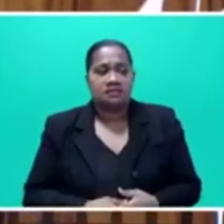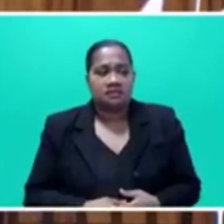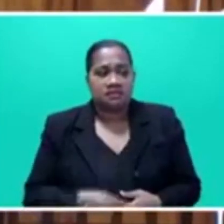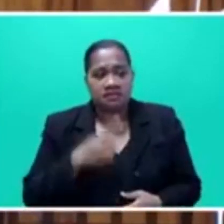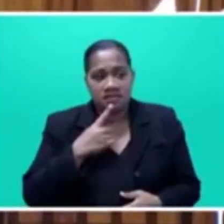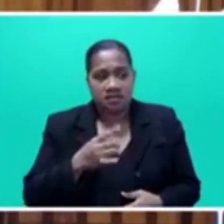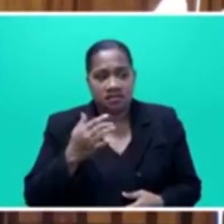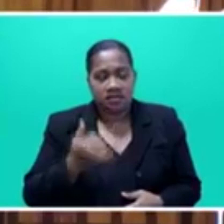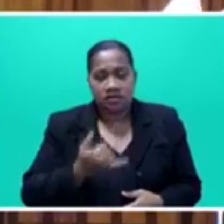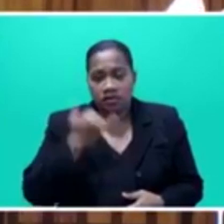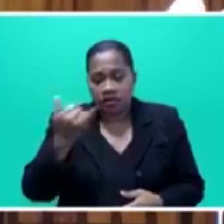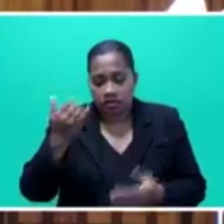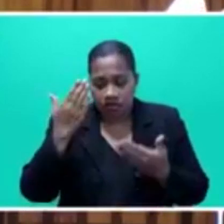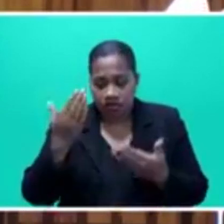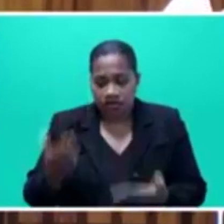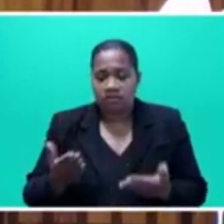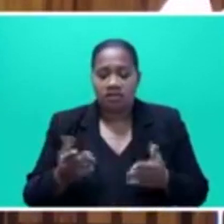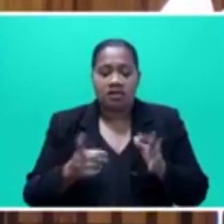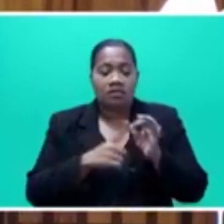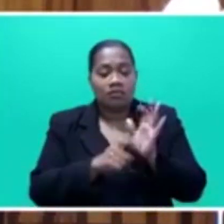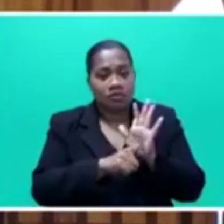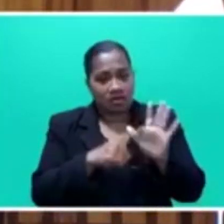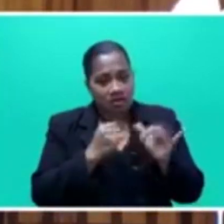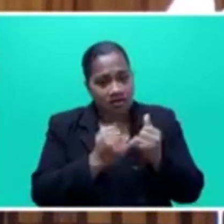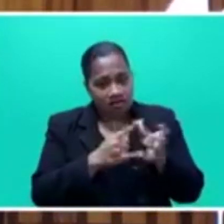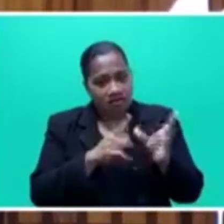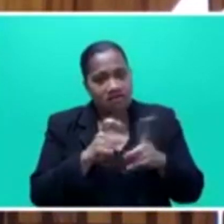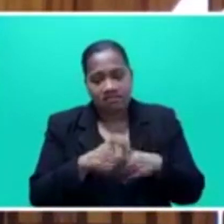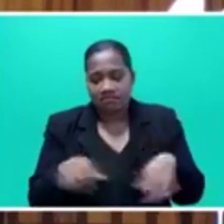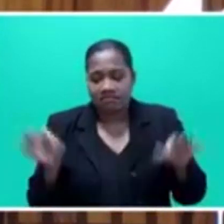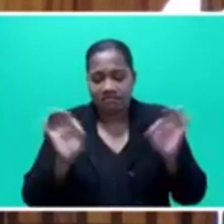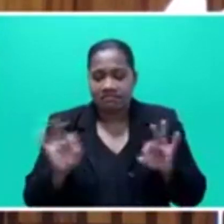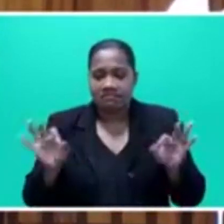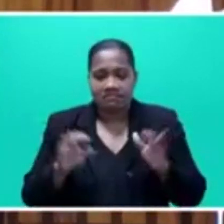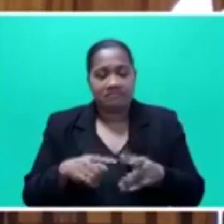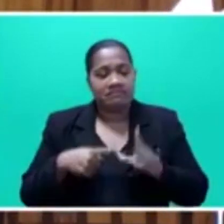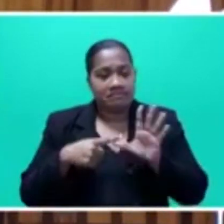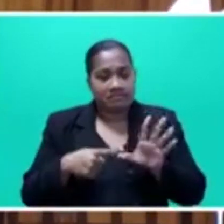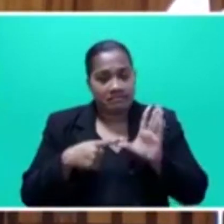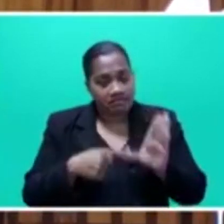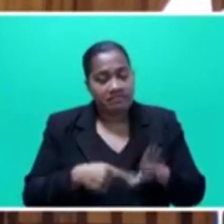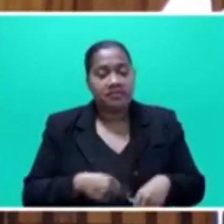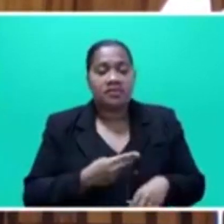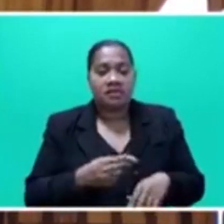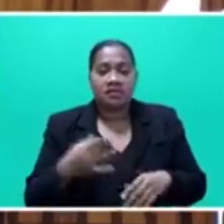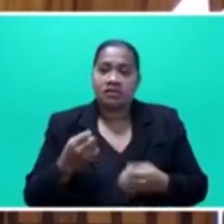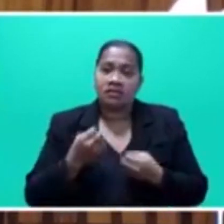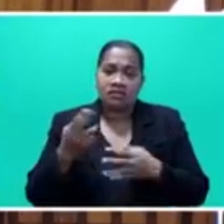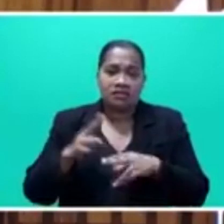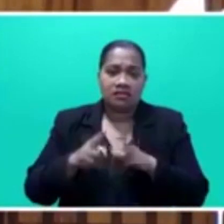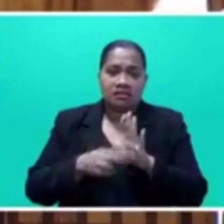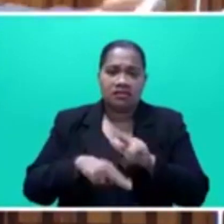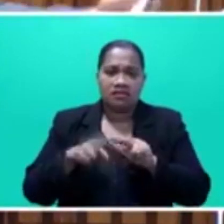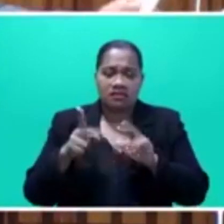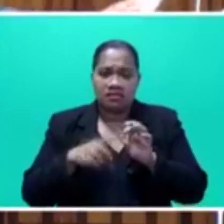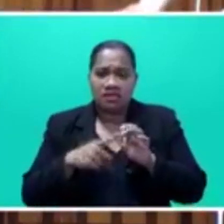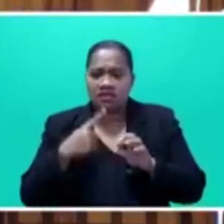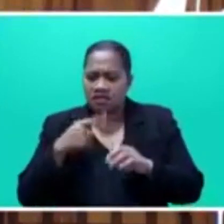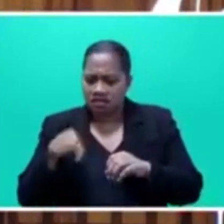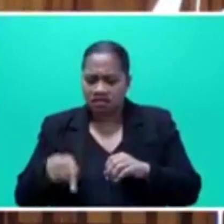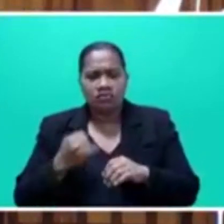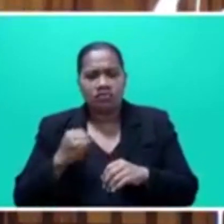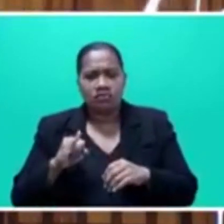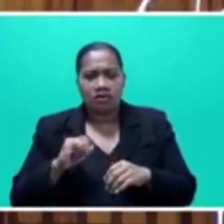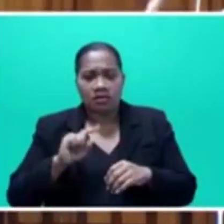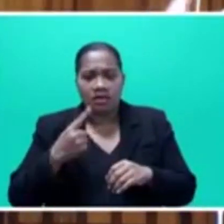up Honorable Prasad, he did not answer. Then he called Kamal Iyer of NFP and informed him that this was wrong. But he said, to date,